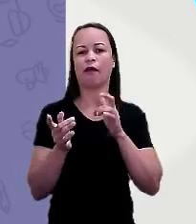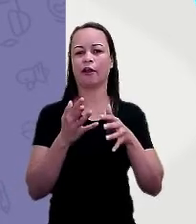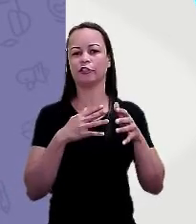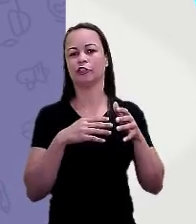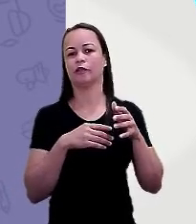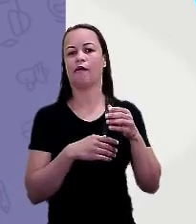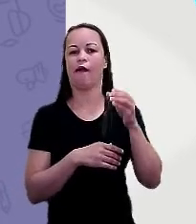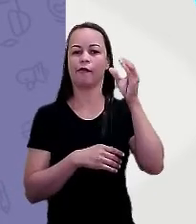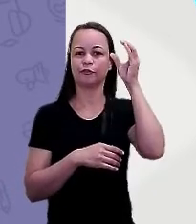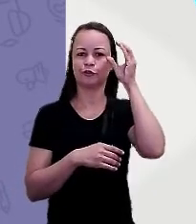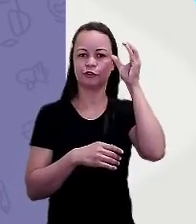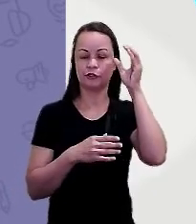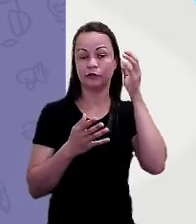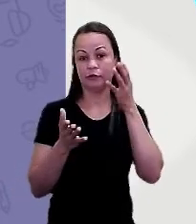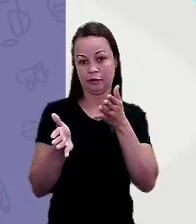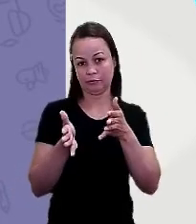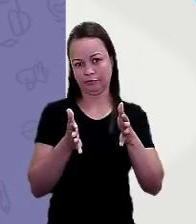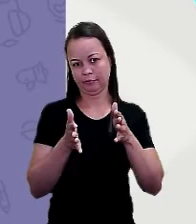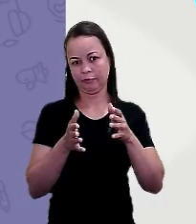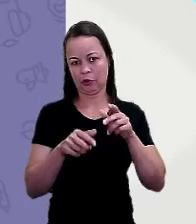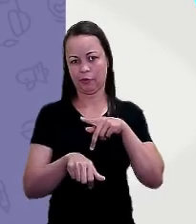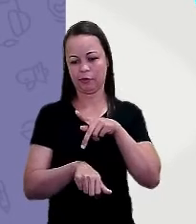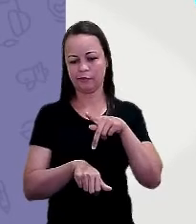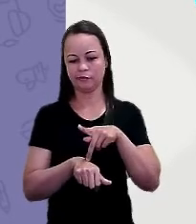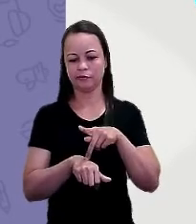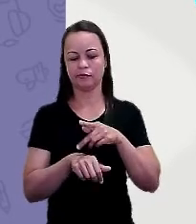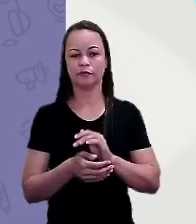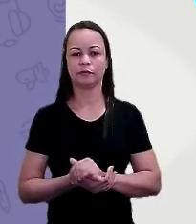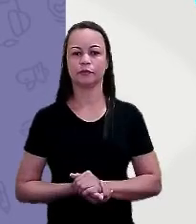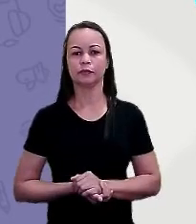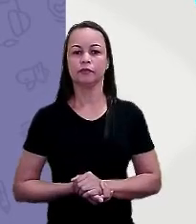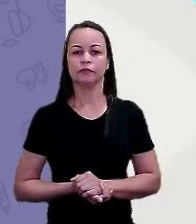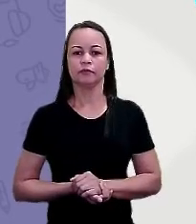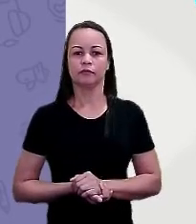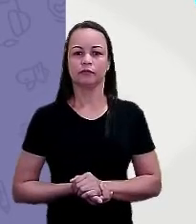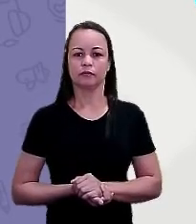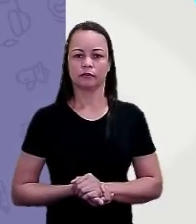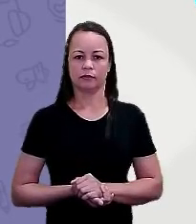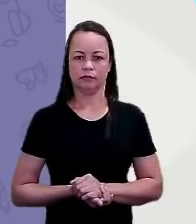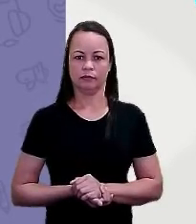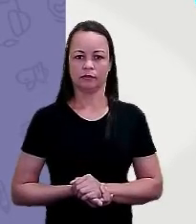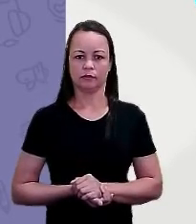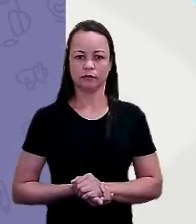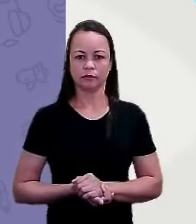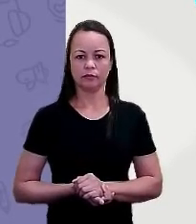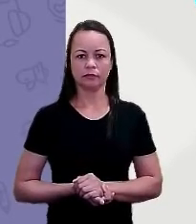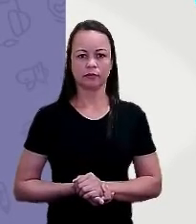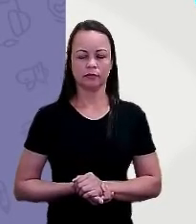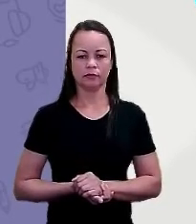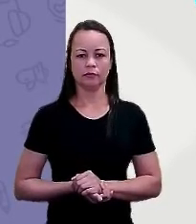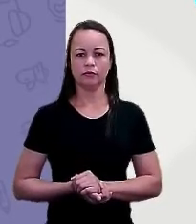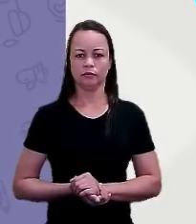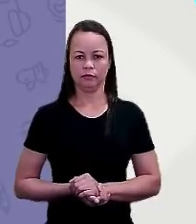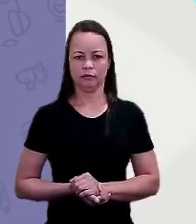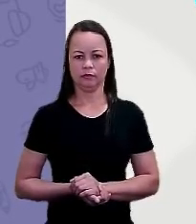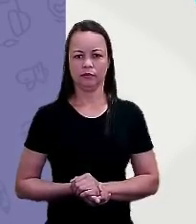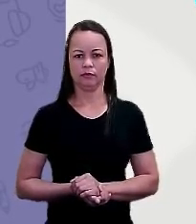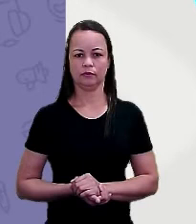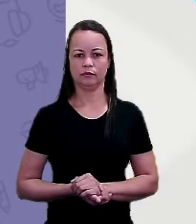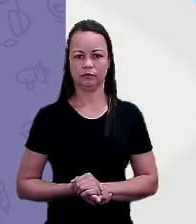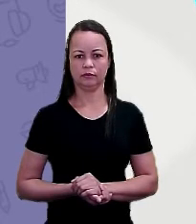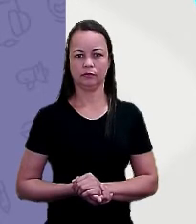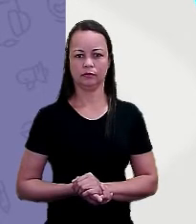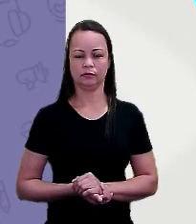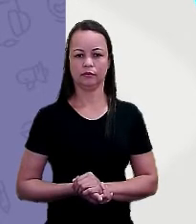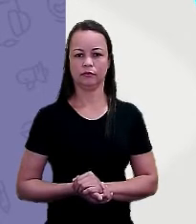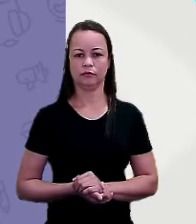a very long time ago. Okay, have a good memory. Yes, I was born in China and around